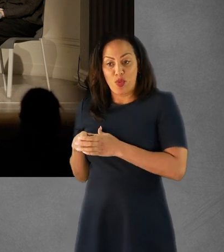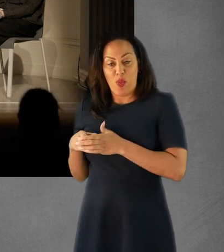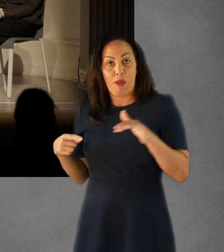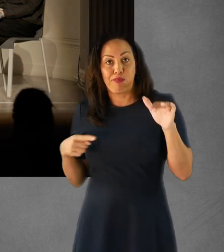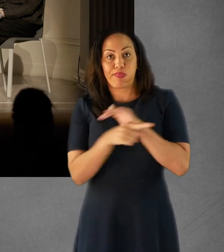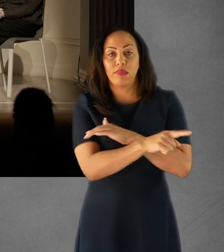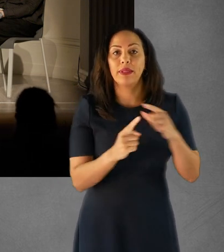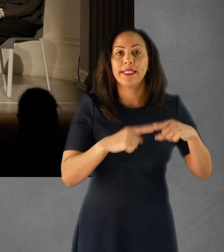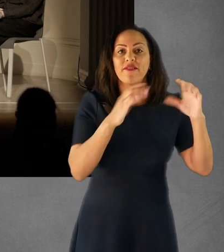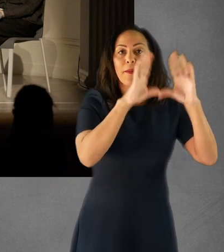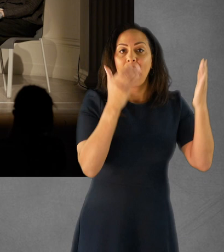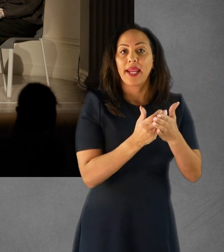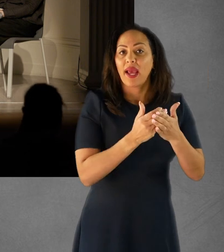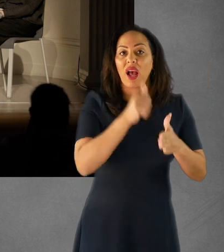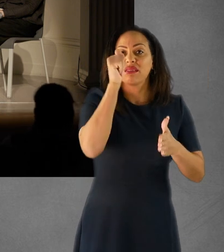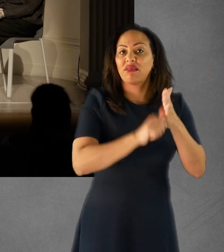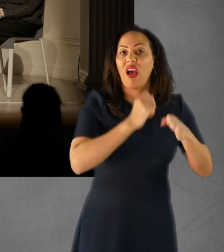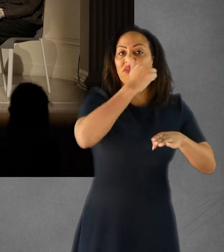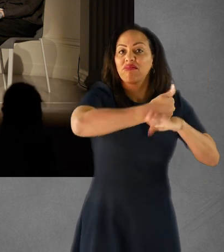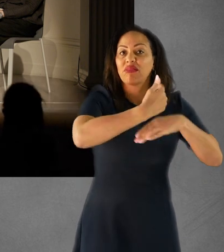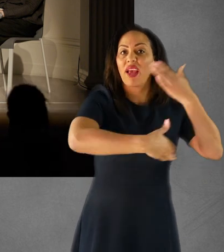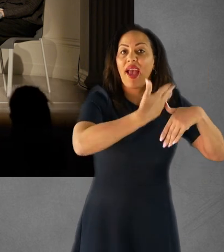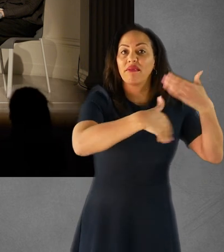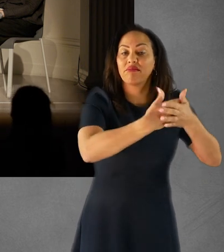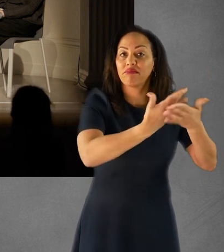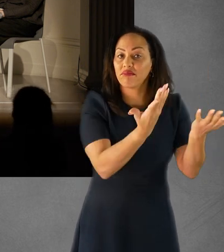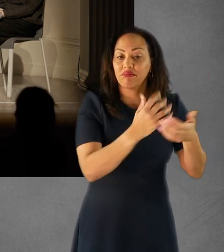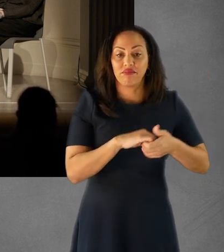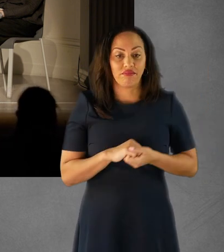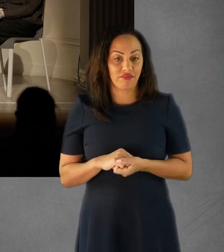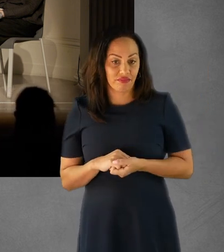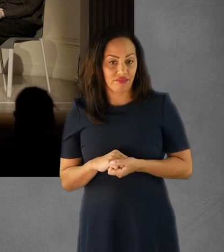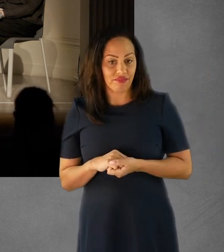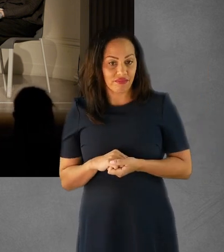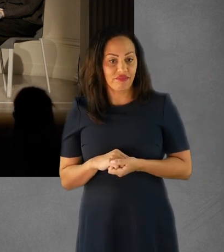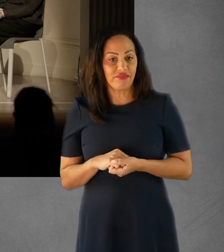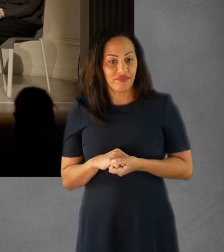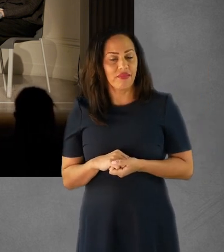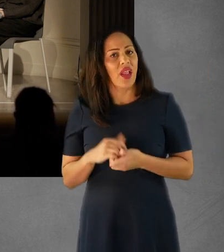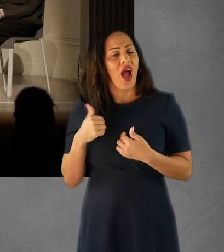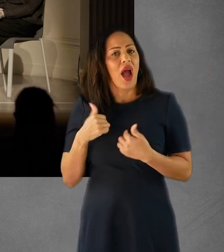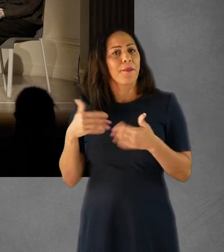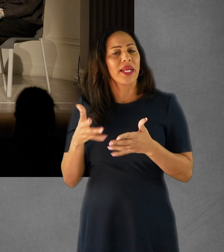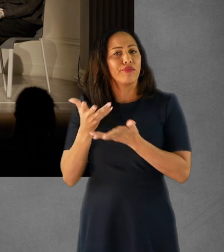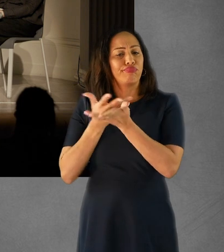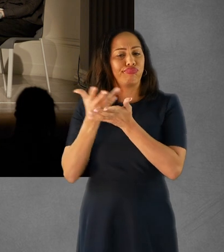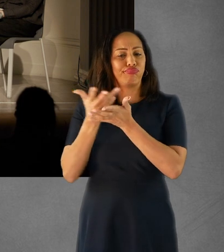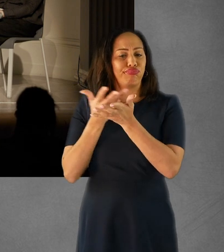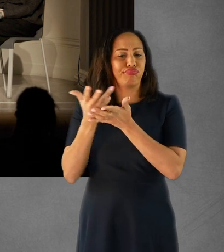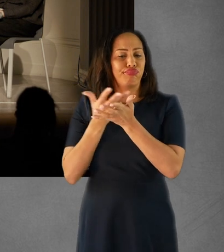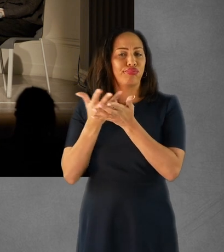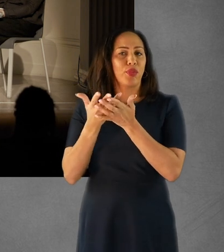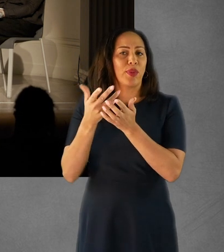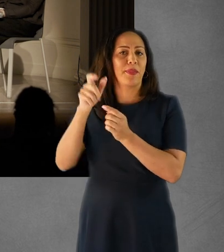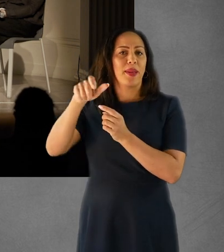lot of, he says, I meet them all the time, and he says, actually don't worry about it because it's more like a suicide cult at the end of history.